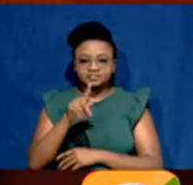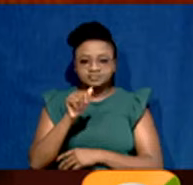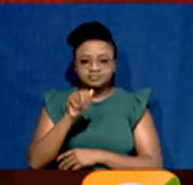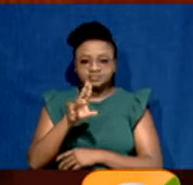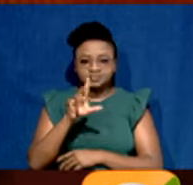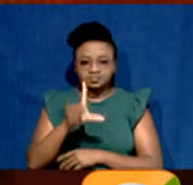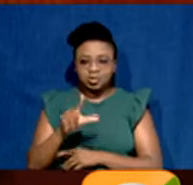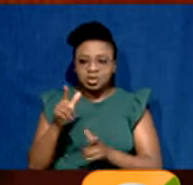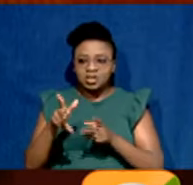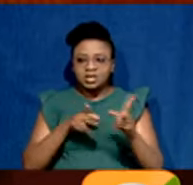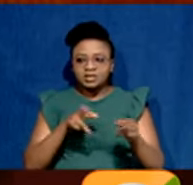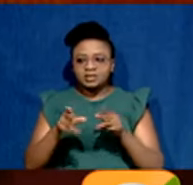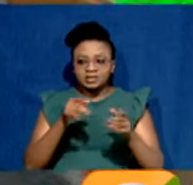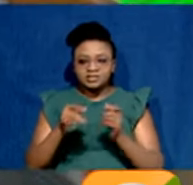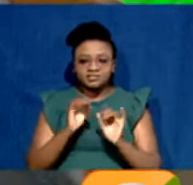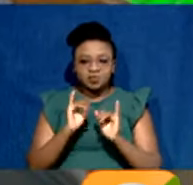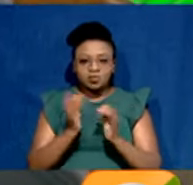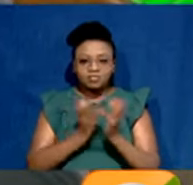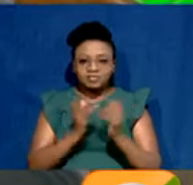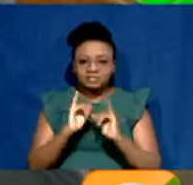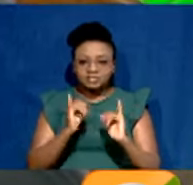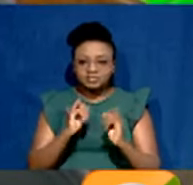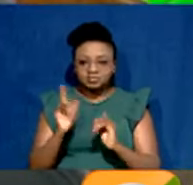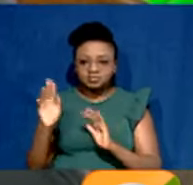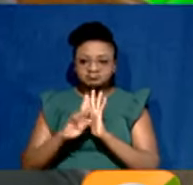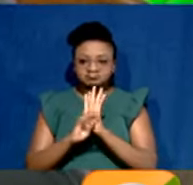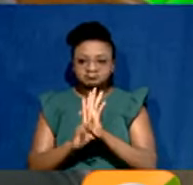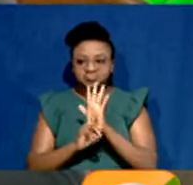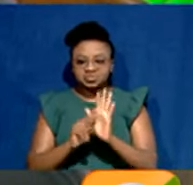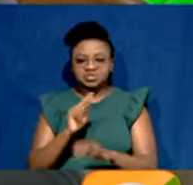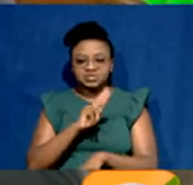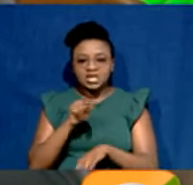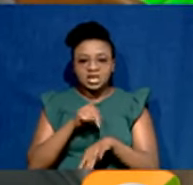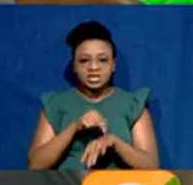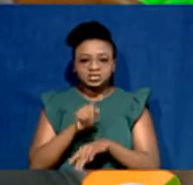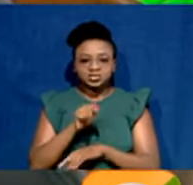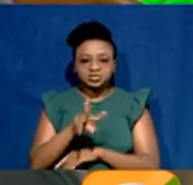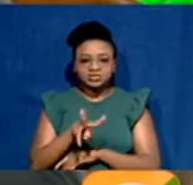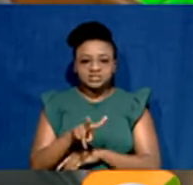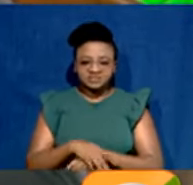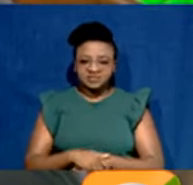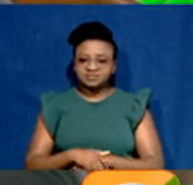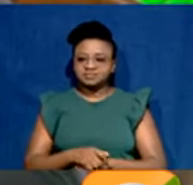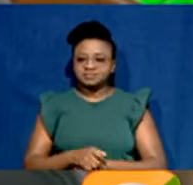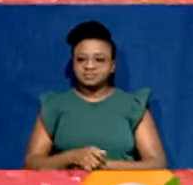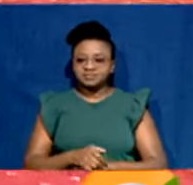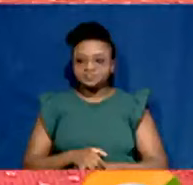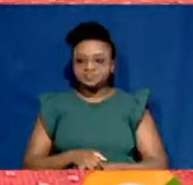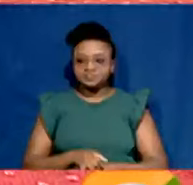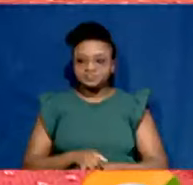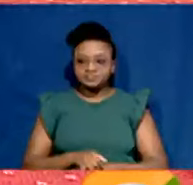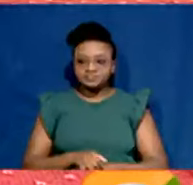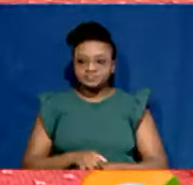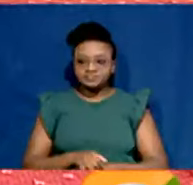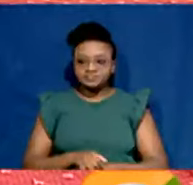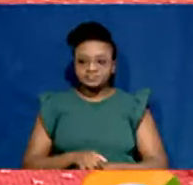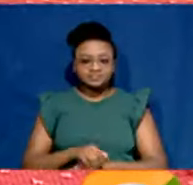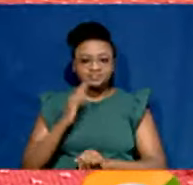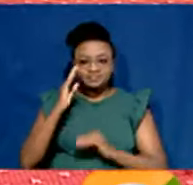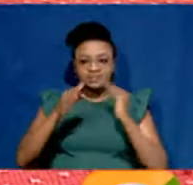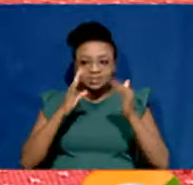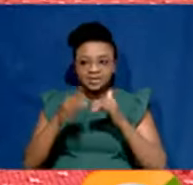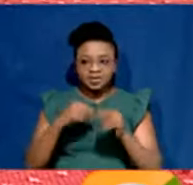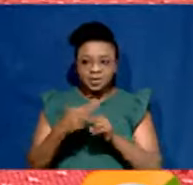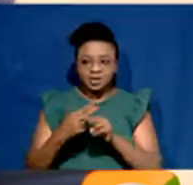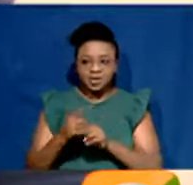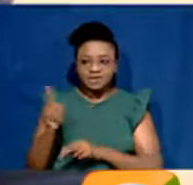an editor with the Business Daily. I represent the Nation Media Group, and thank you for having us this evening. Hamjamboni, mimi